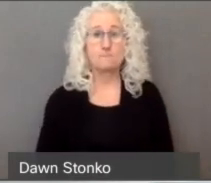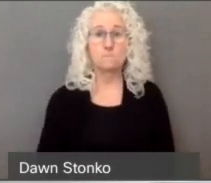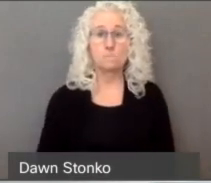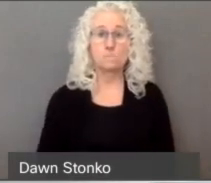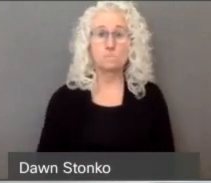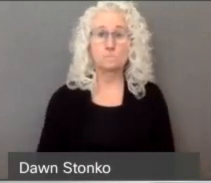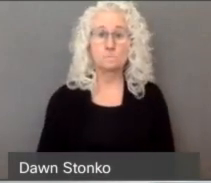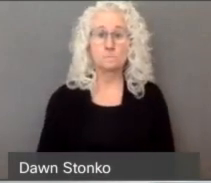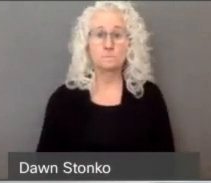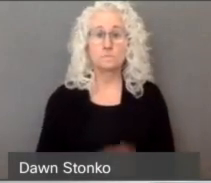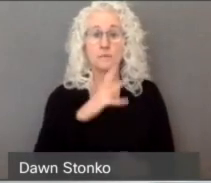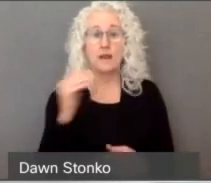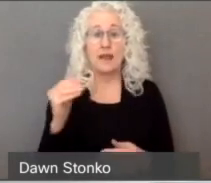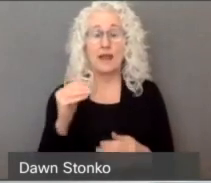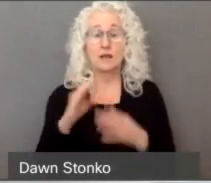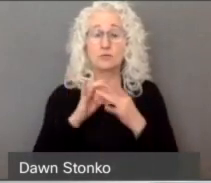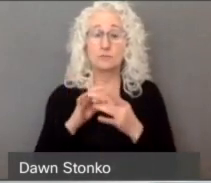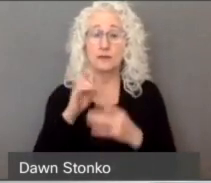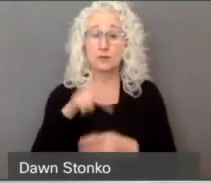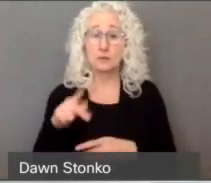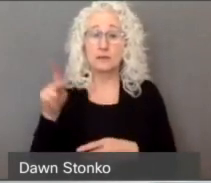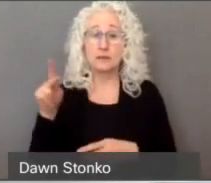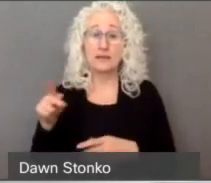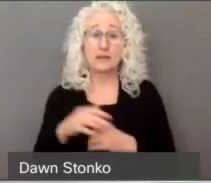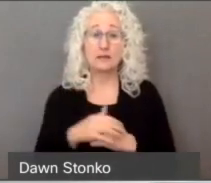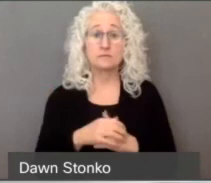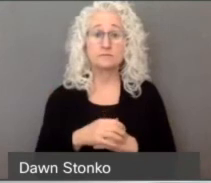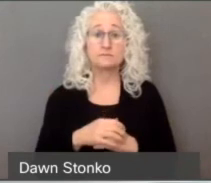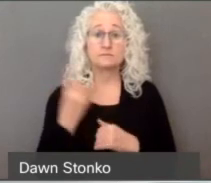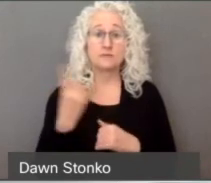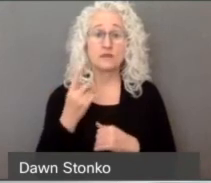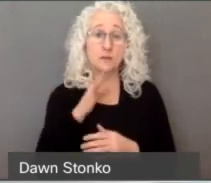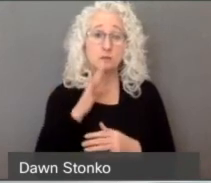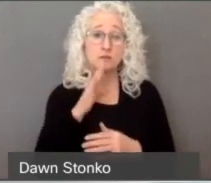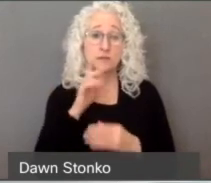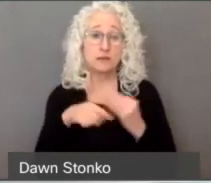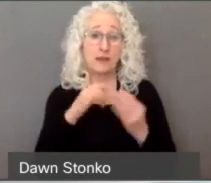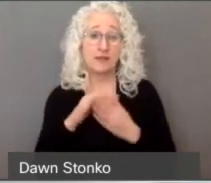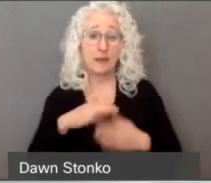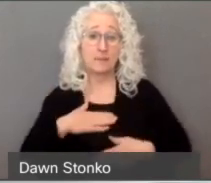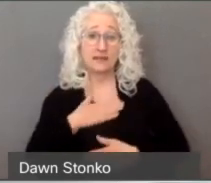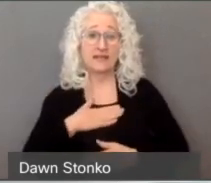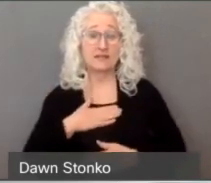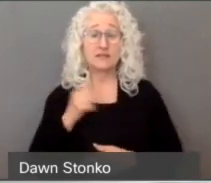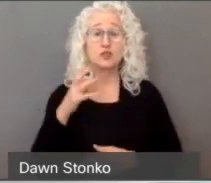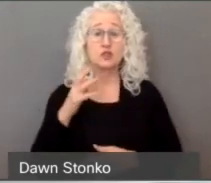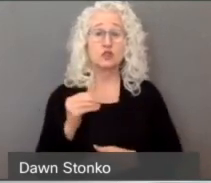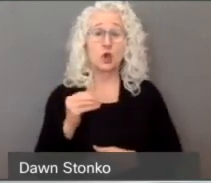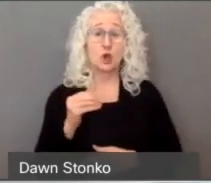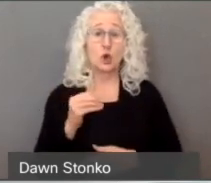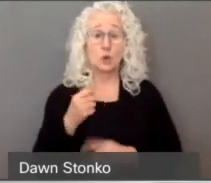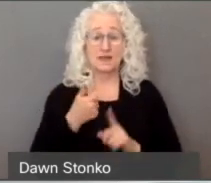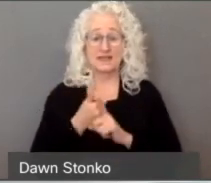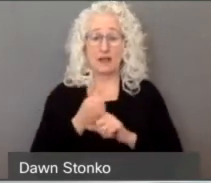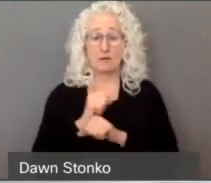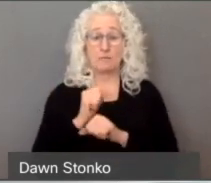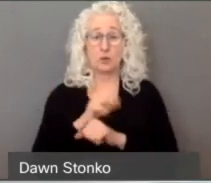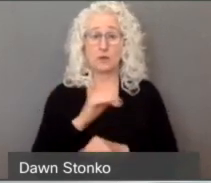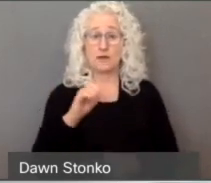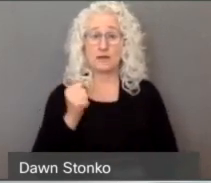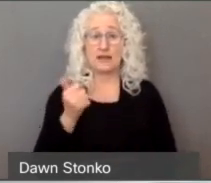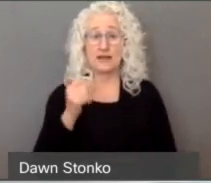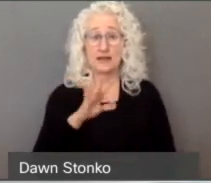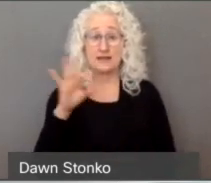And then with respect to the PPP loans, could someone speak to that? So the self-employed and